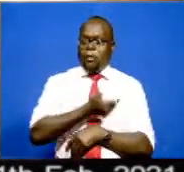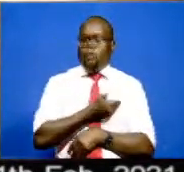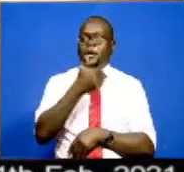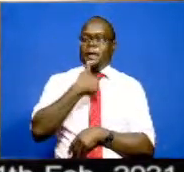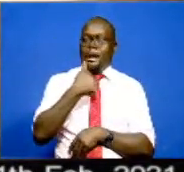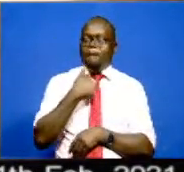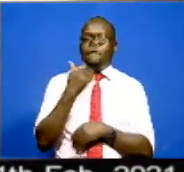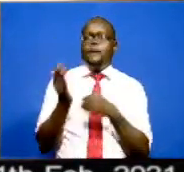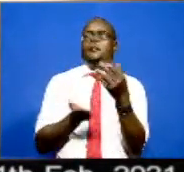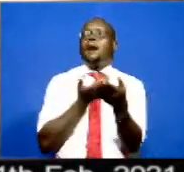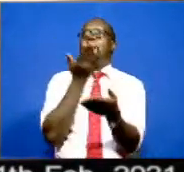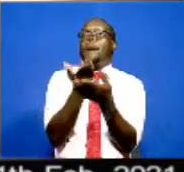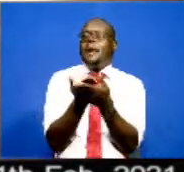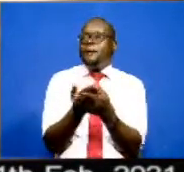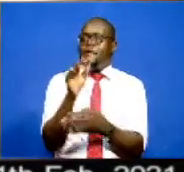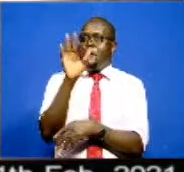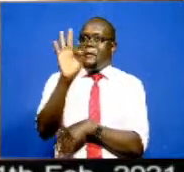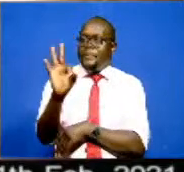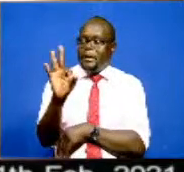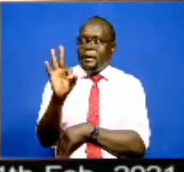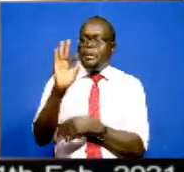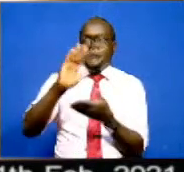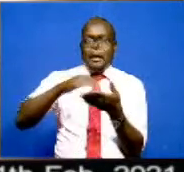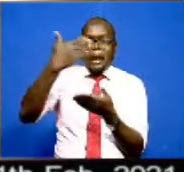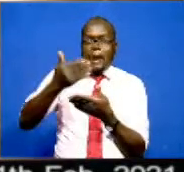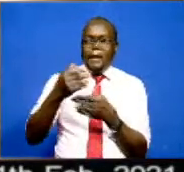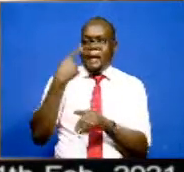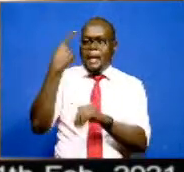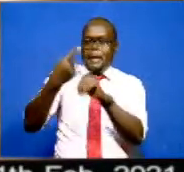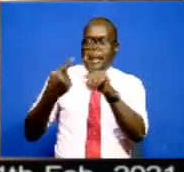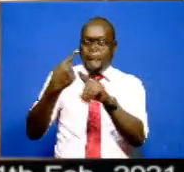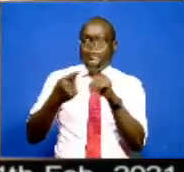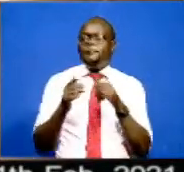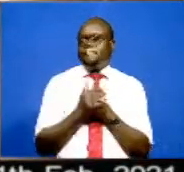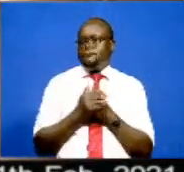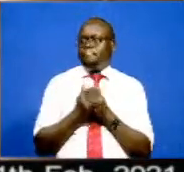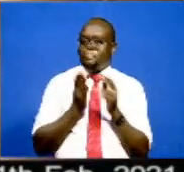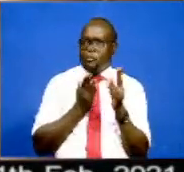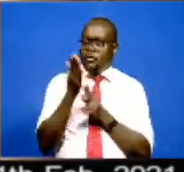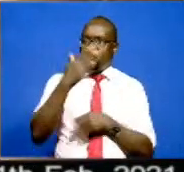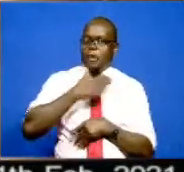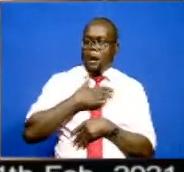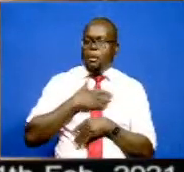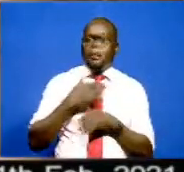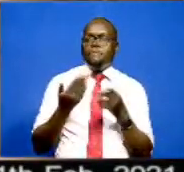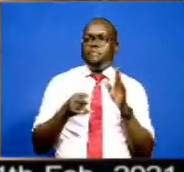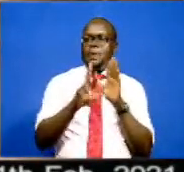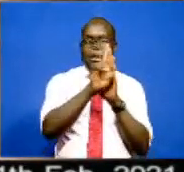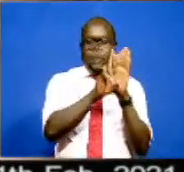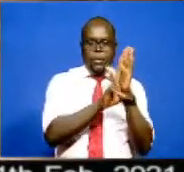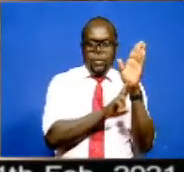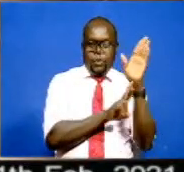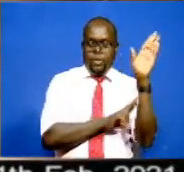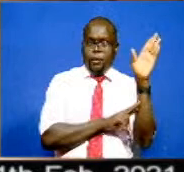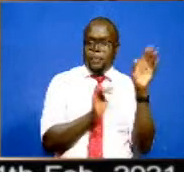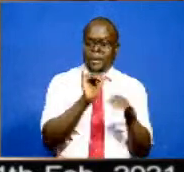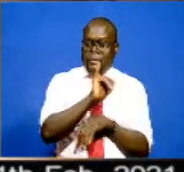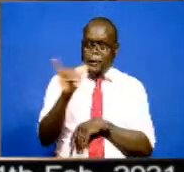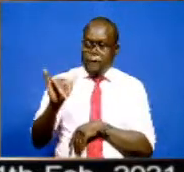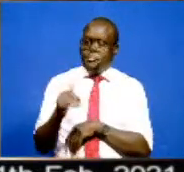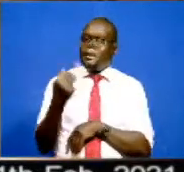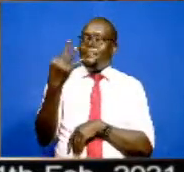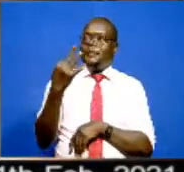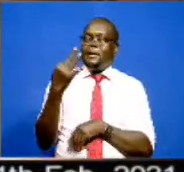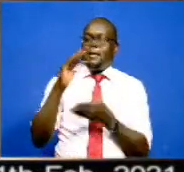life of 3 calendar years in accordance with our standing orders. And those 3 calendar